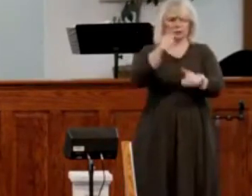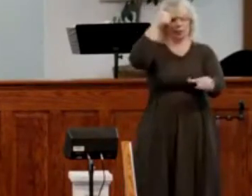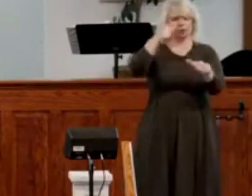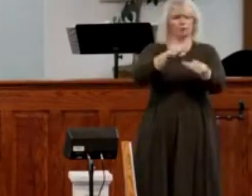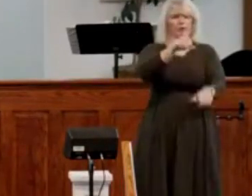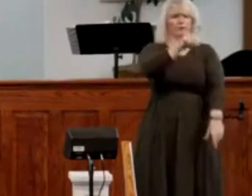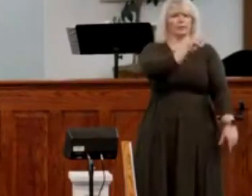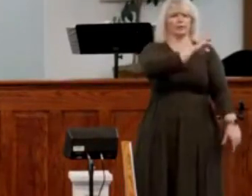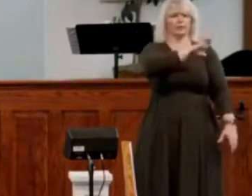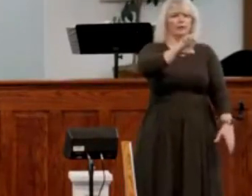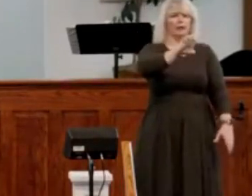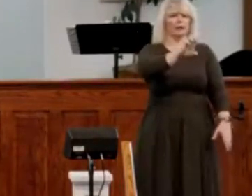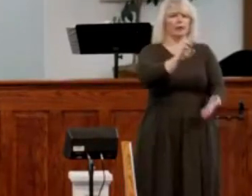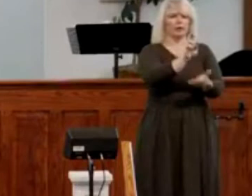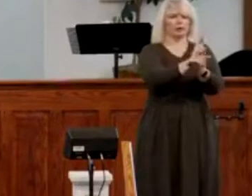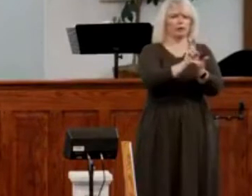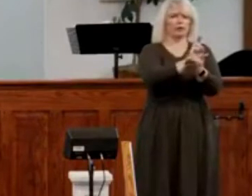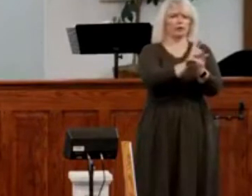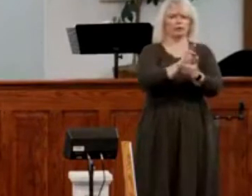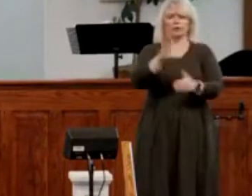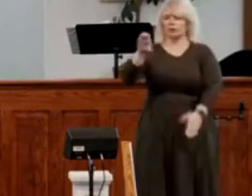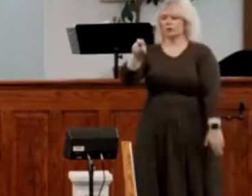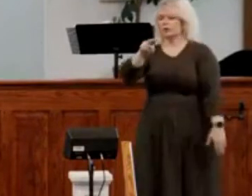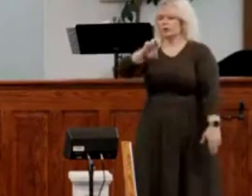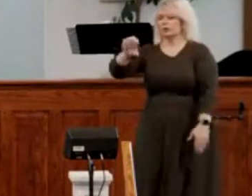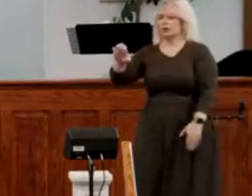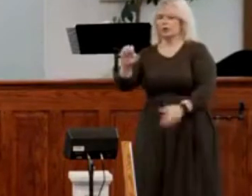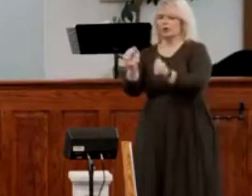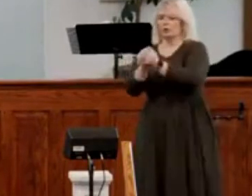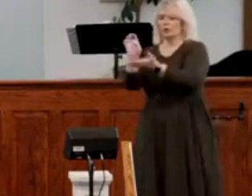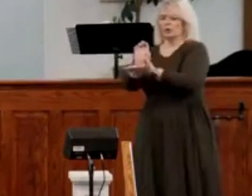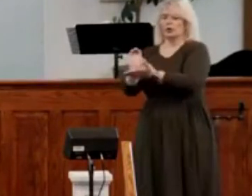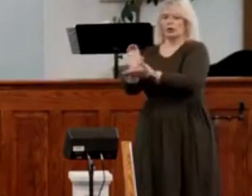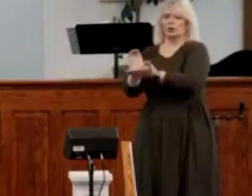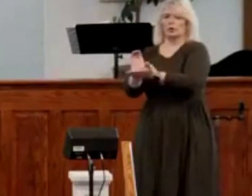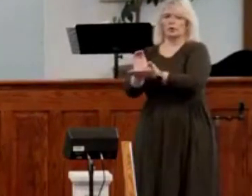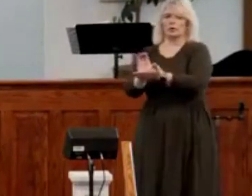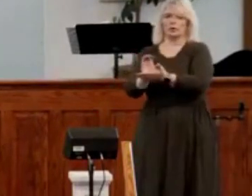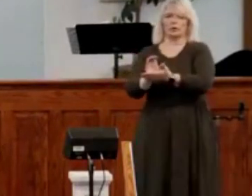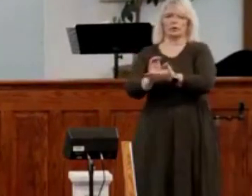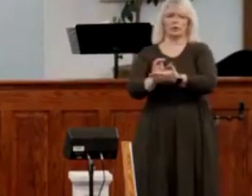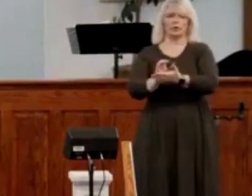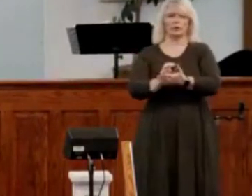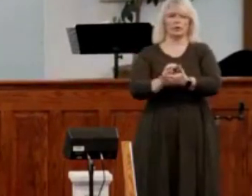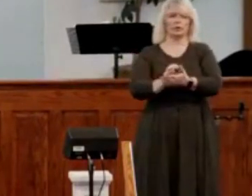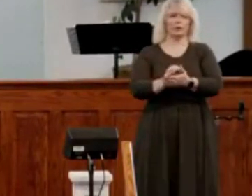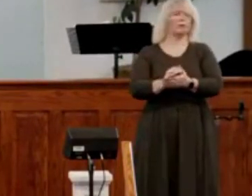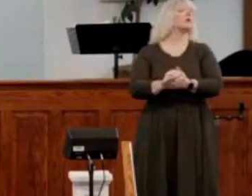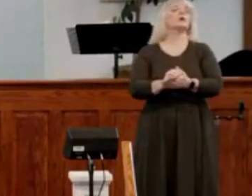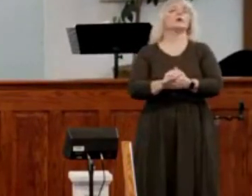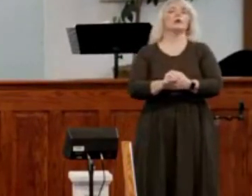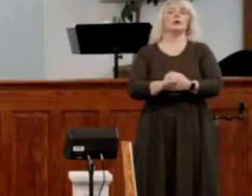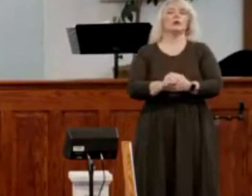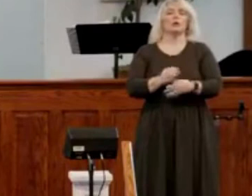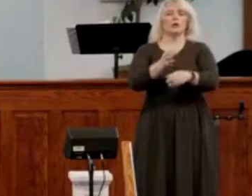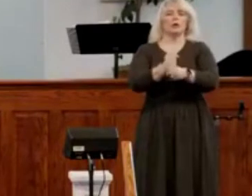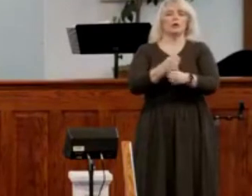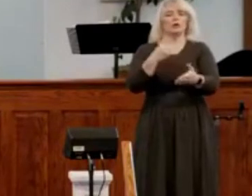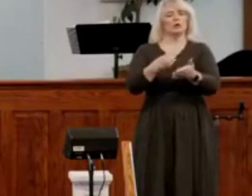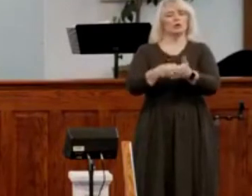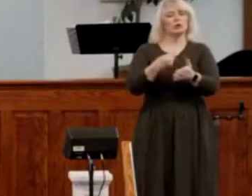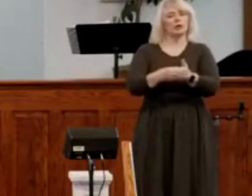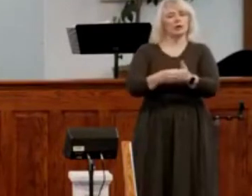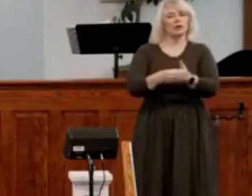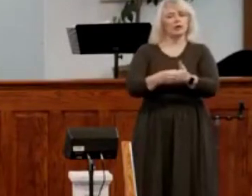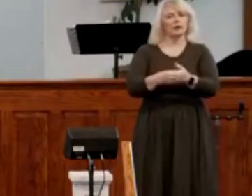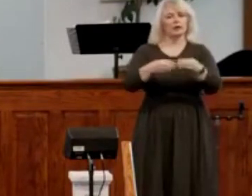Loudermilk and her radiation treatments and Connie Jeremias with her chemo. The Jeremias were very, very thankful as we took up that money, as you remember, to